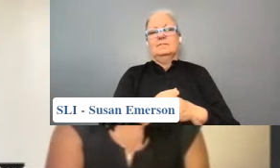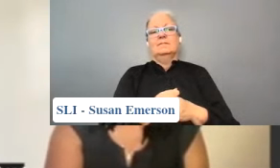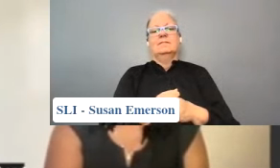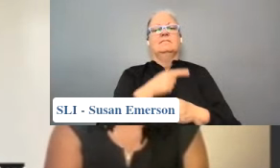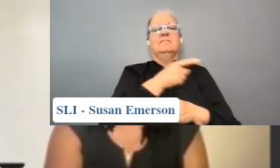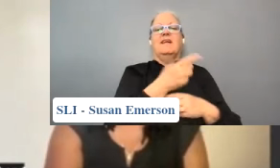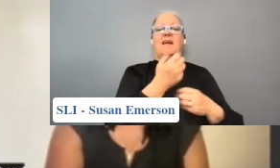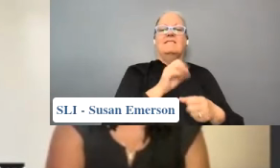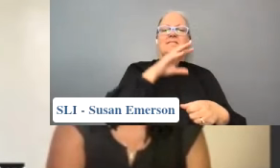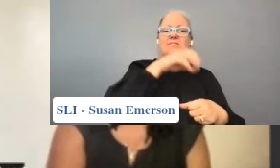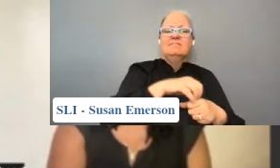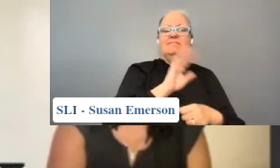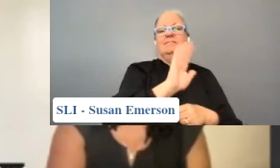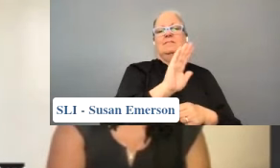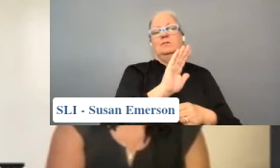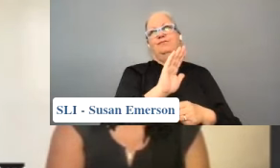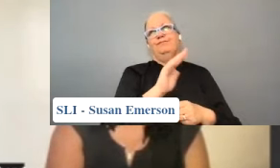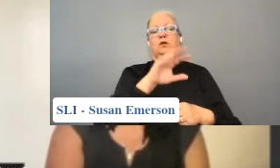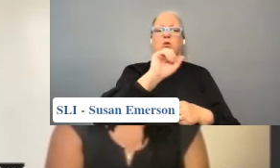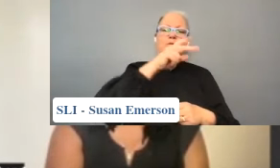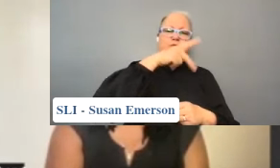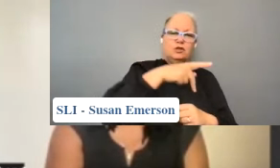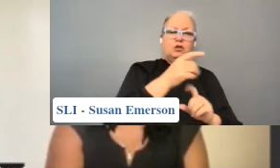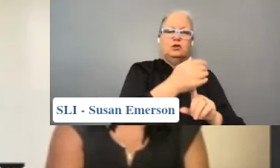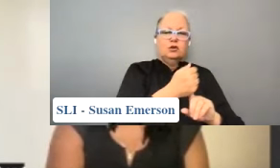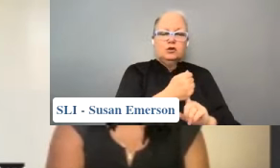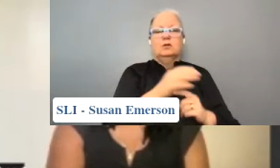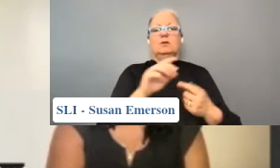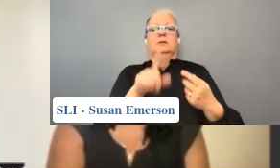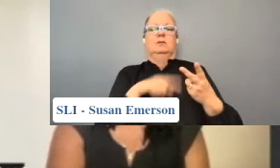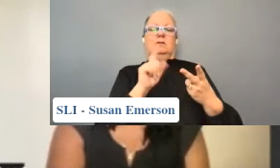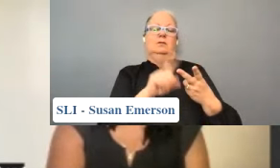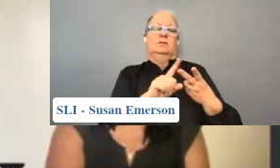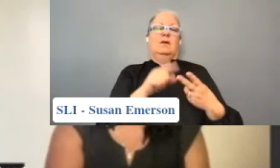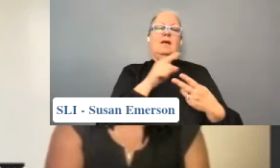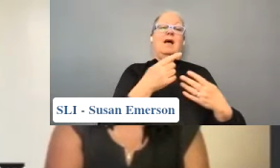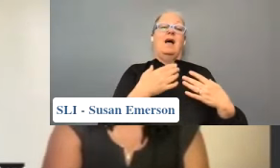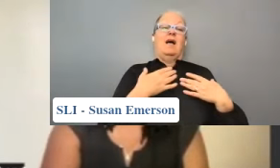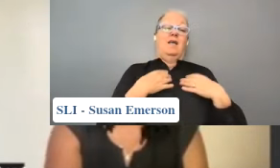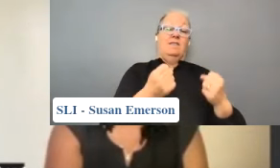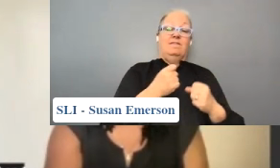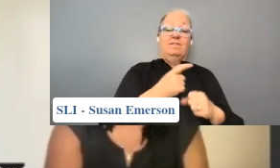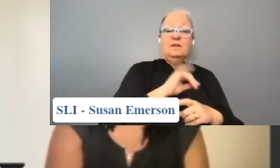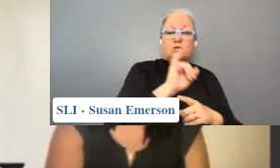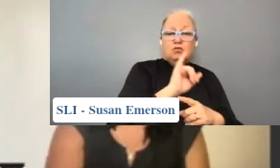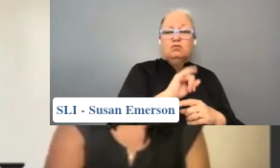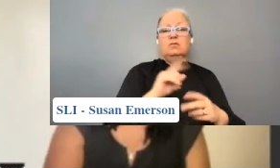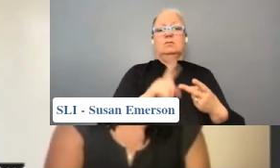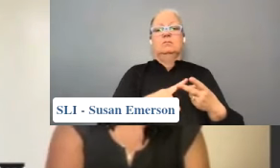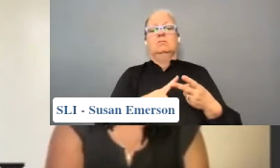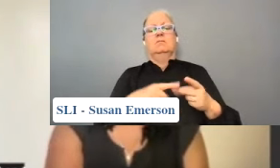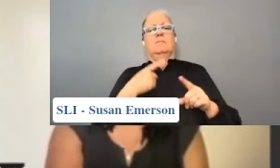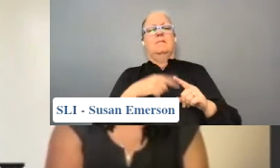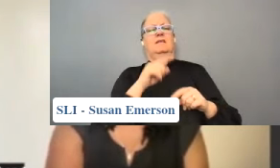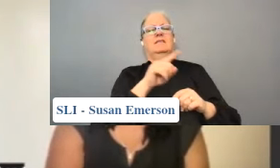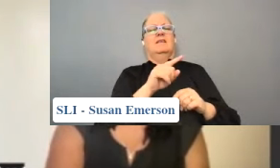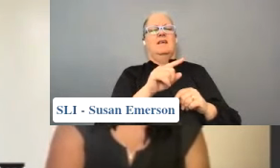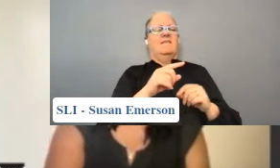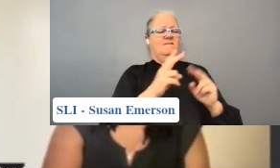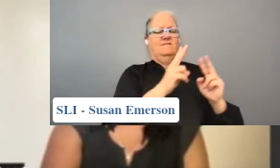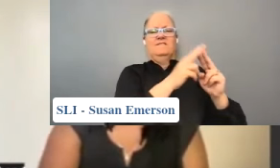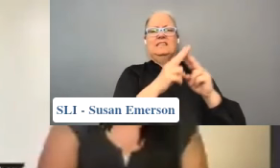trained and ready to respond to risk of harm cases in household, including risk of suicide, risk of